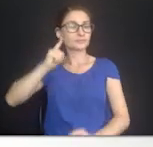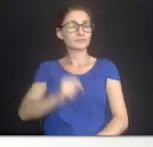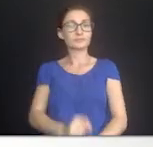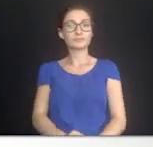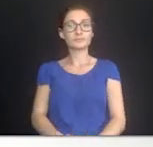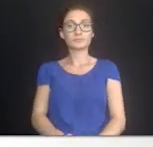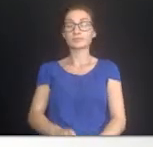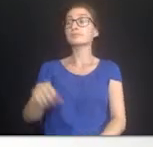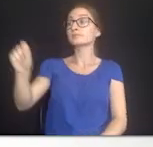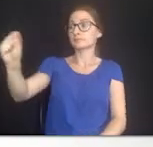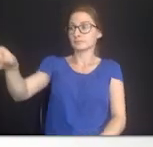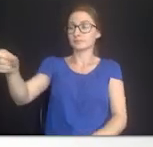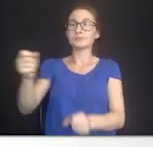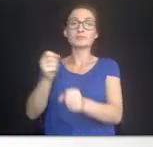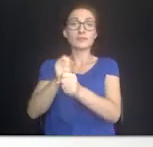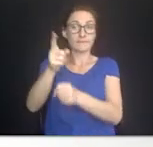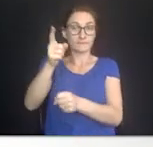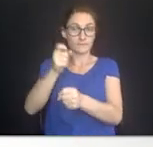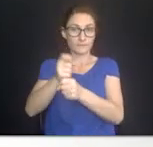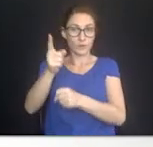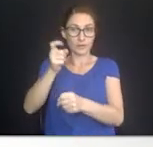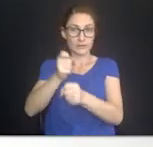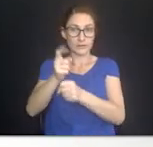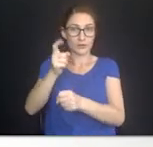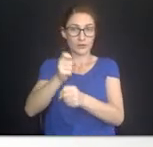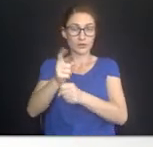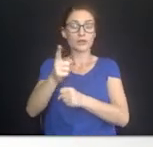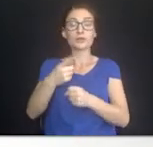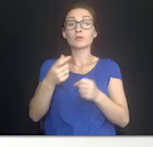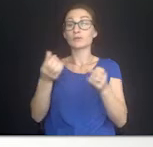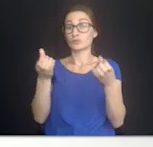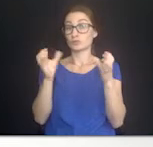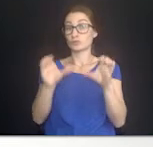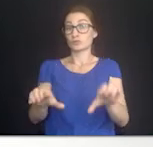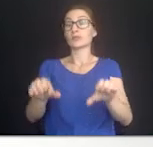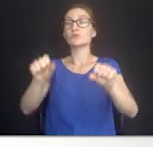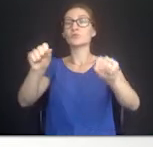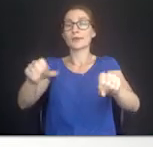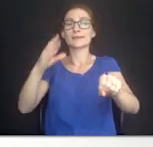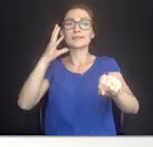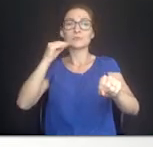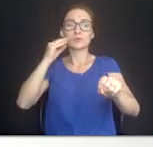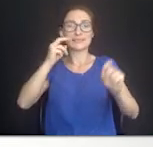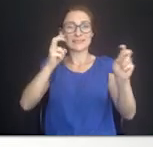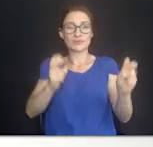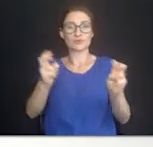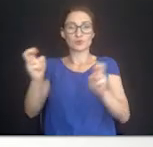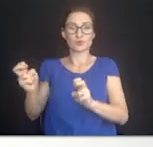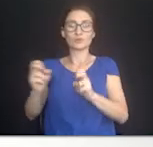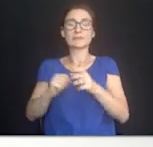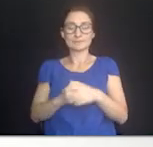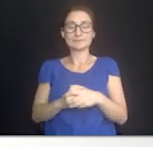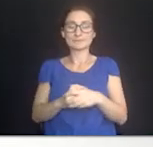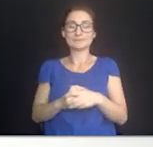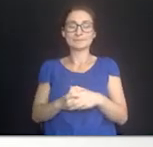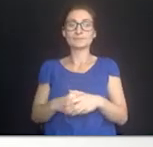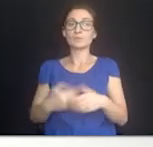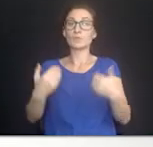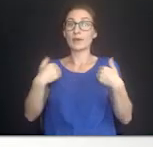Yes, every year there is a chance for you to have an issue, right? We like to say that there are